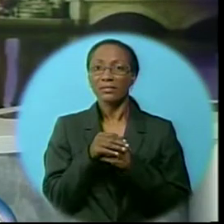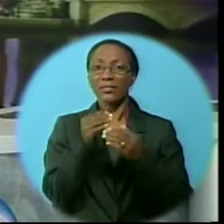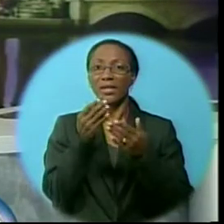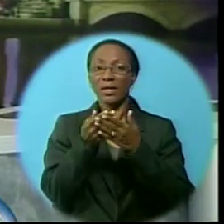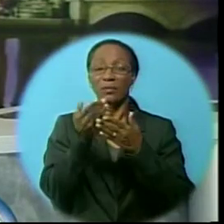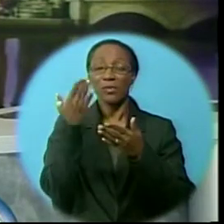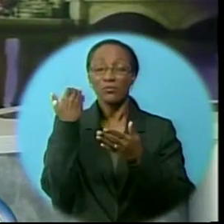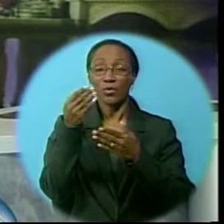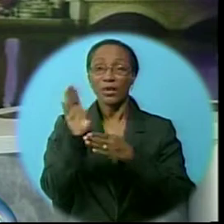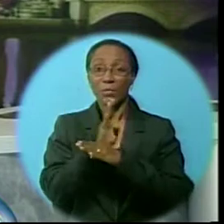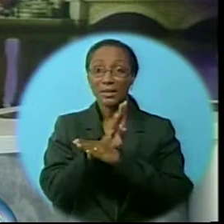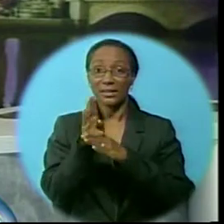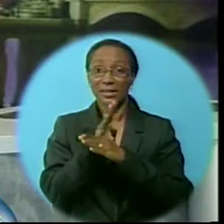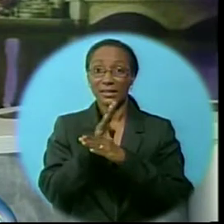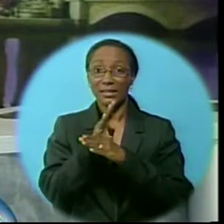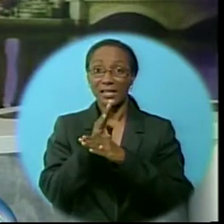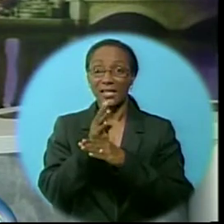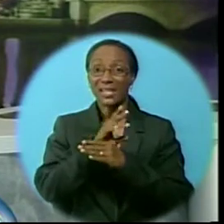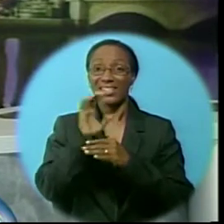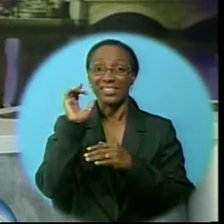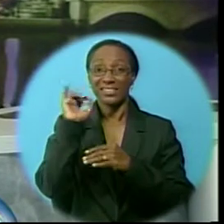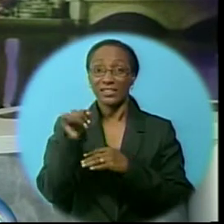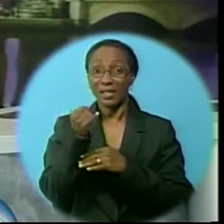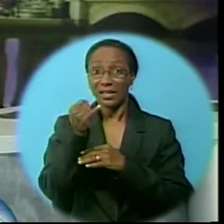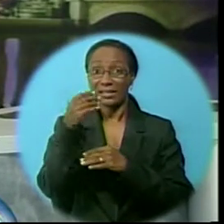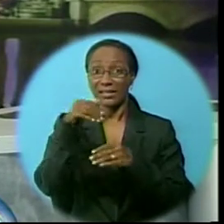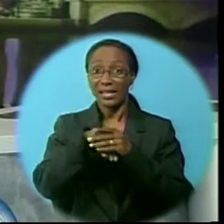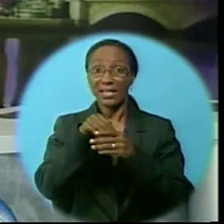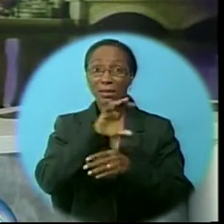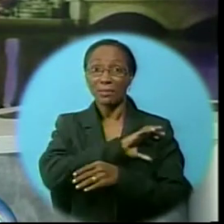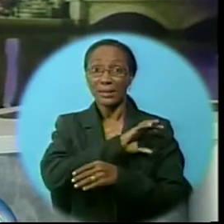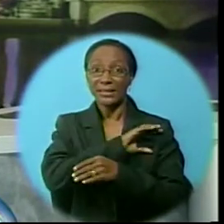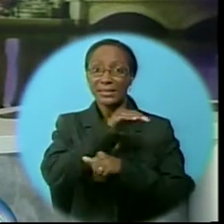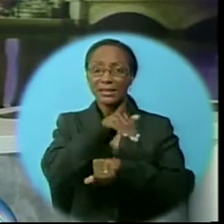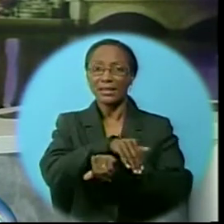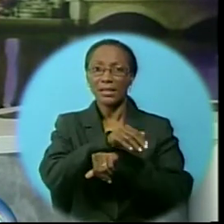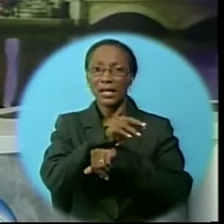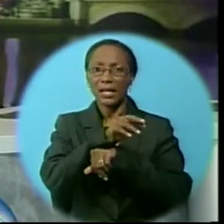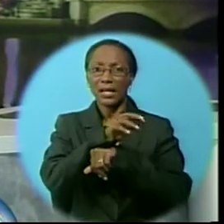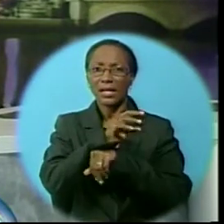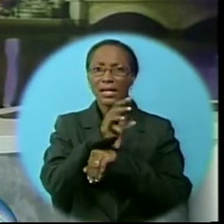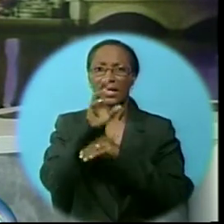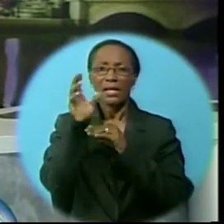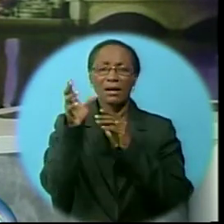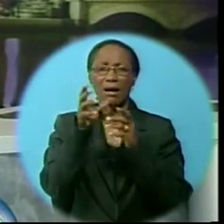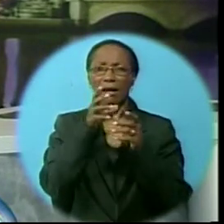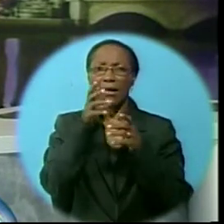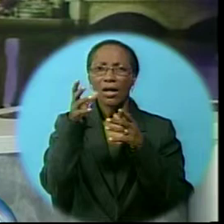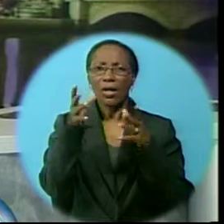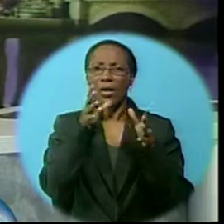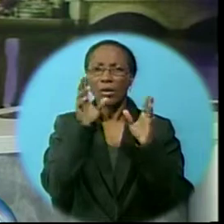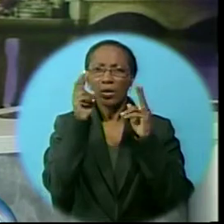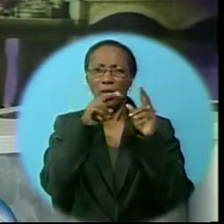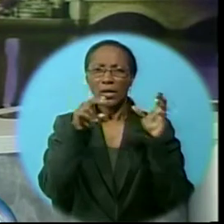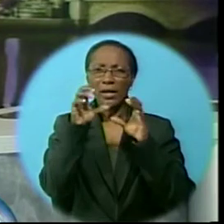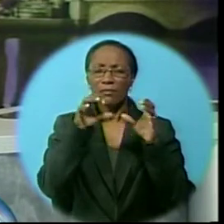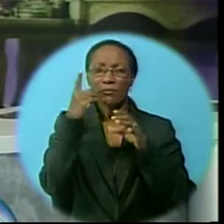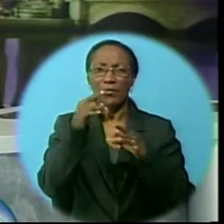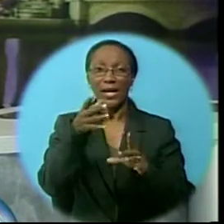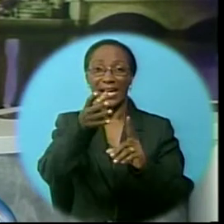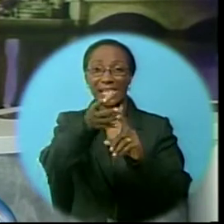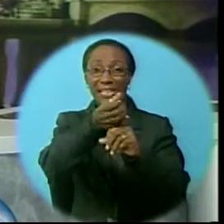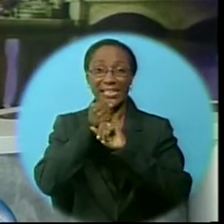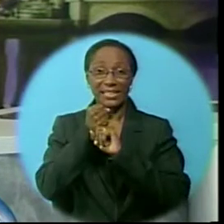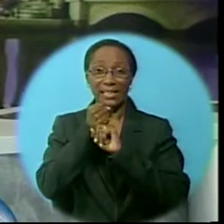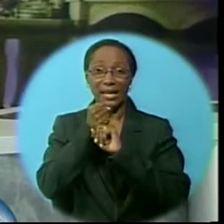Well, before we get down to business, this is just into us. The police are tonight reportedly dealing with a possible case of